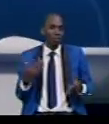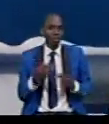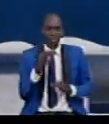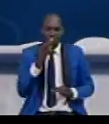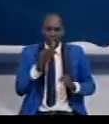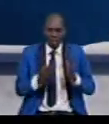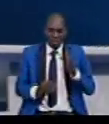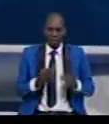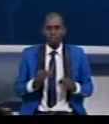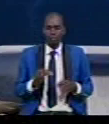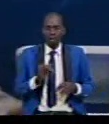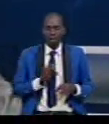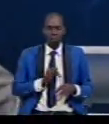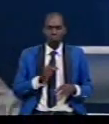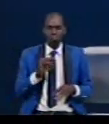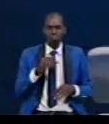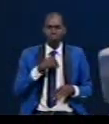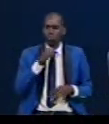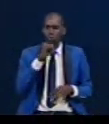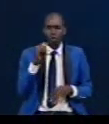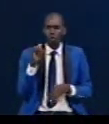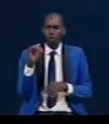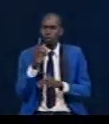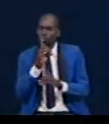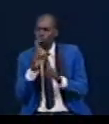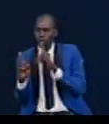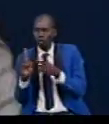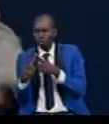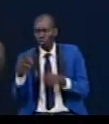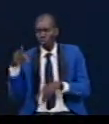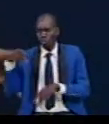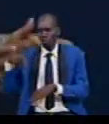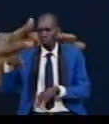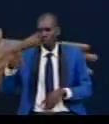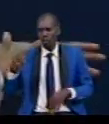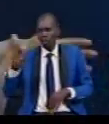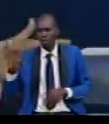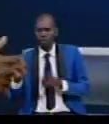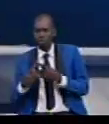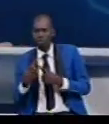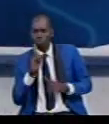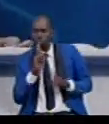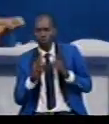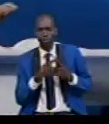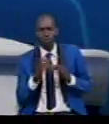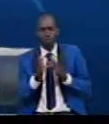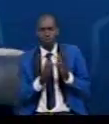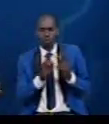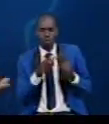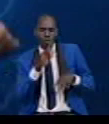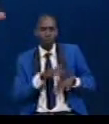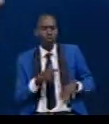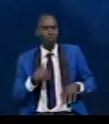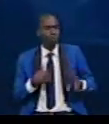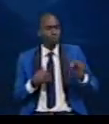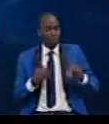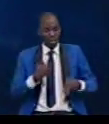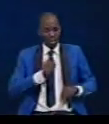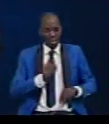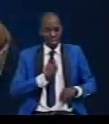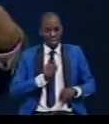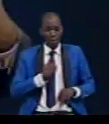Peter to come and touch Jesus for me, I will touch him myself. I'm not going to call Mary to come and touch Jesus for